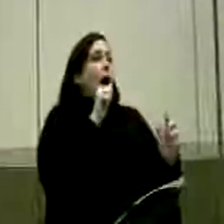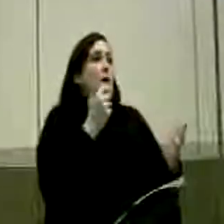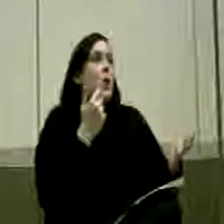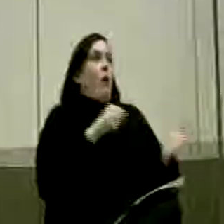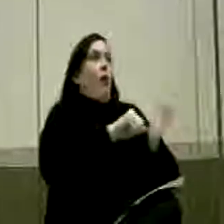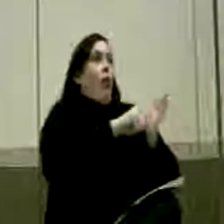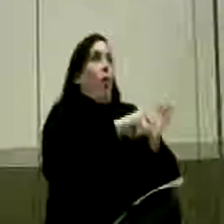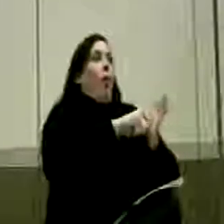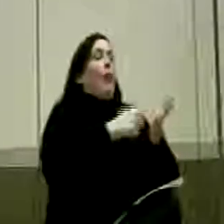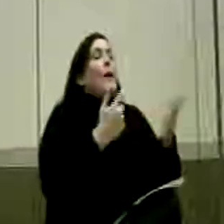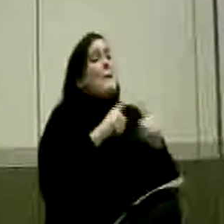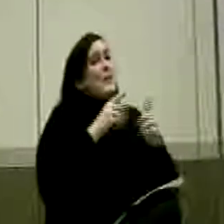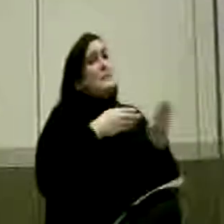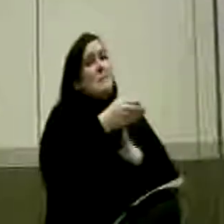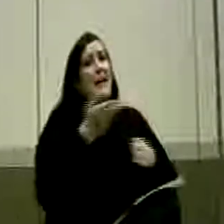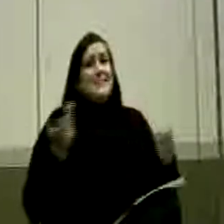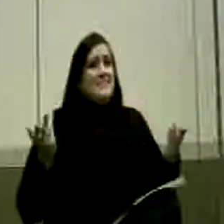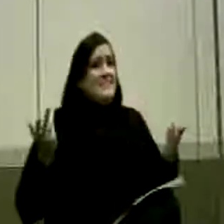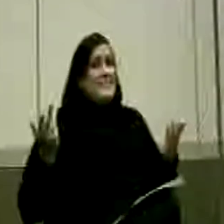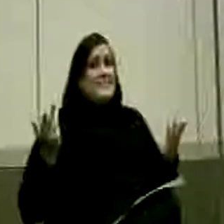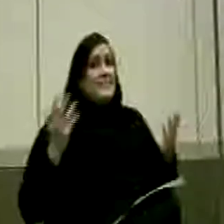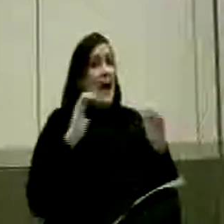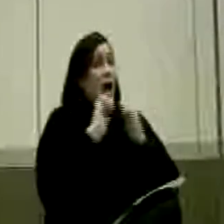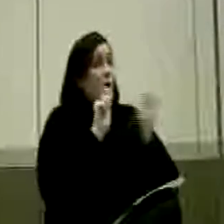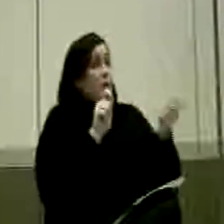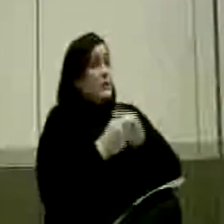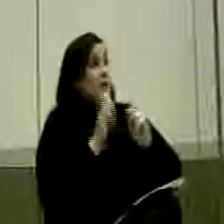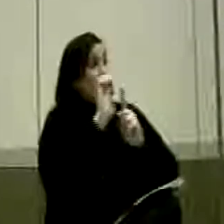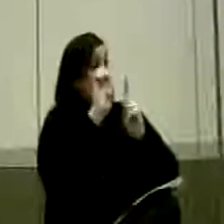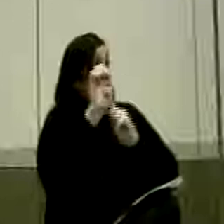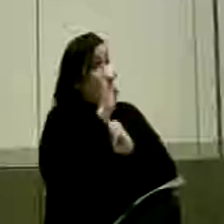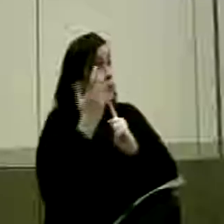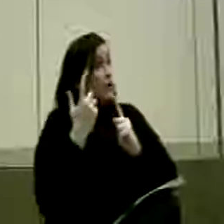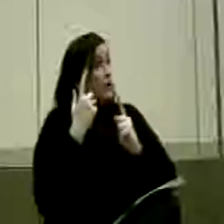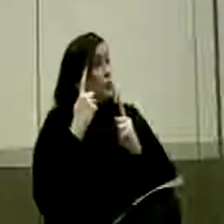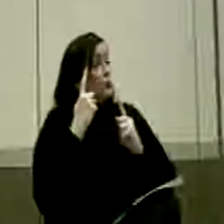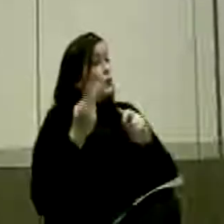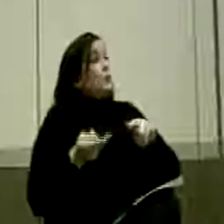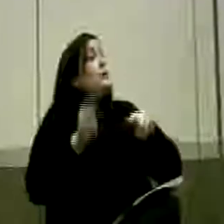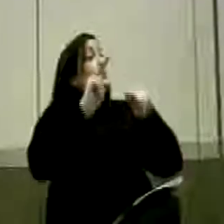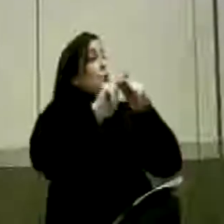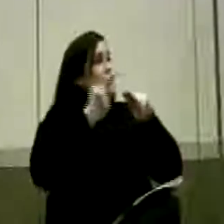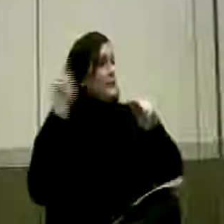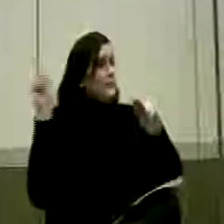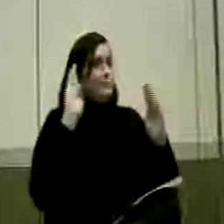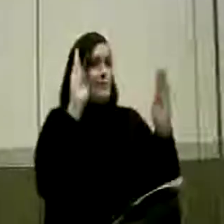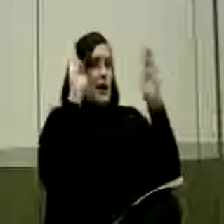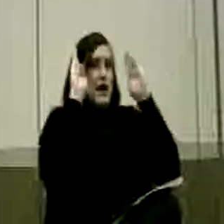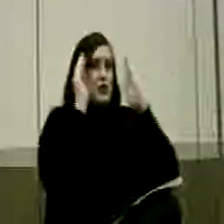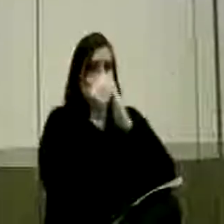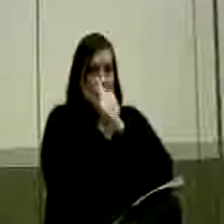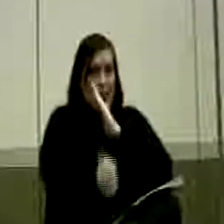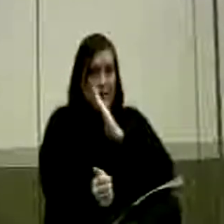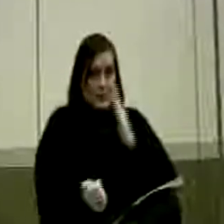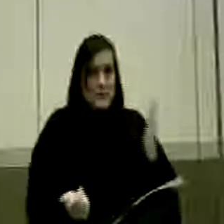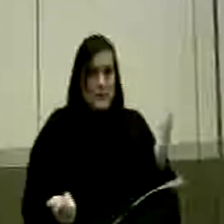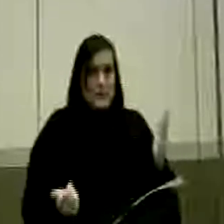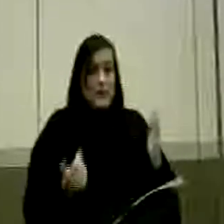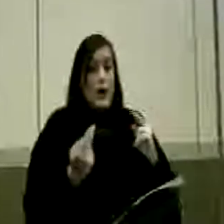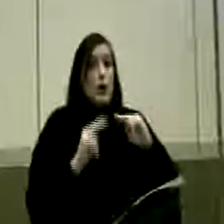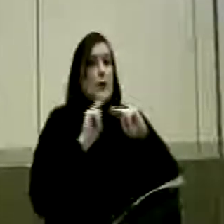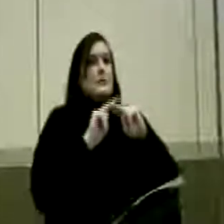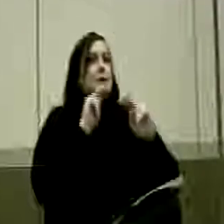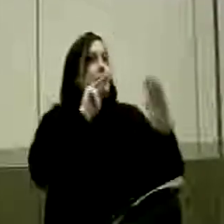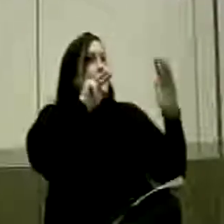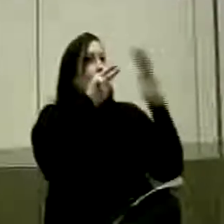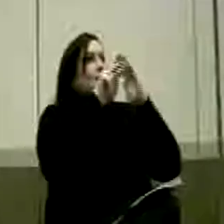that's like the main thing here as far as how can we adapt our environment to increase the attention skills, and it's really increasing the